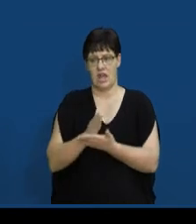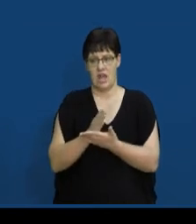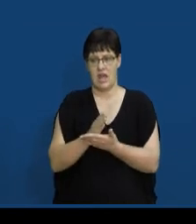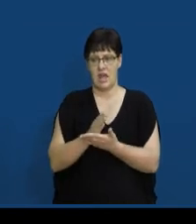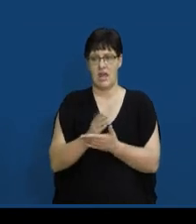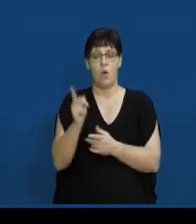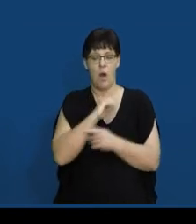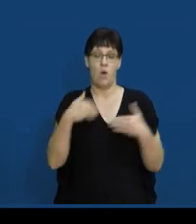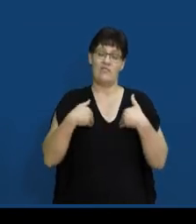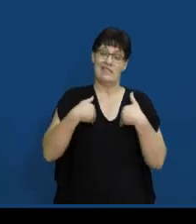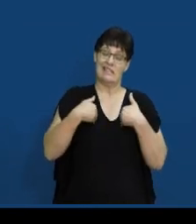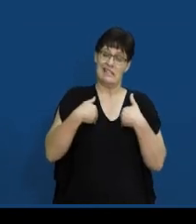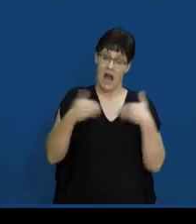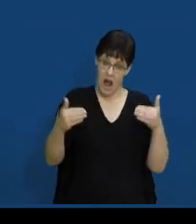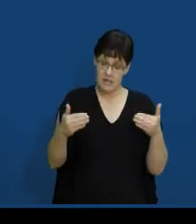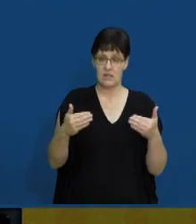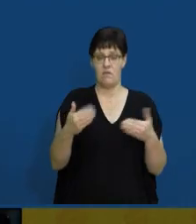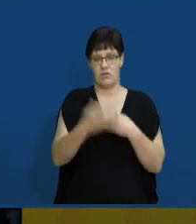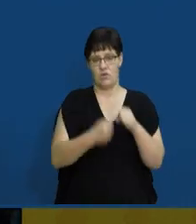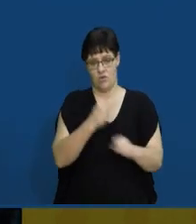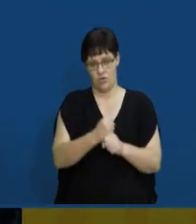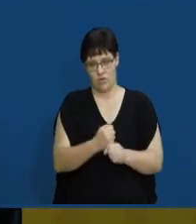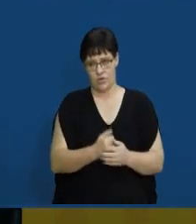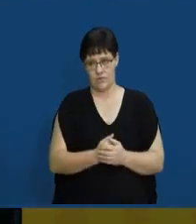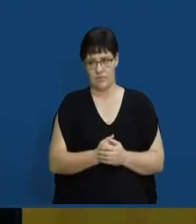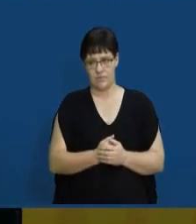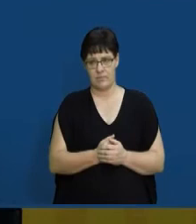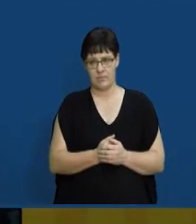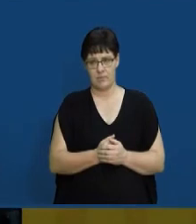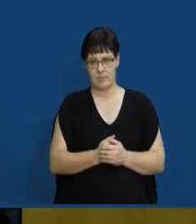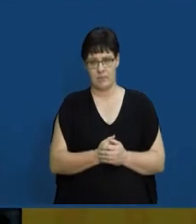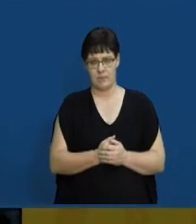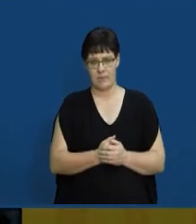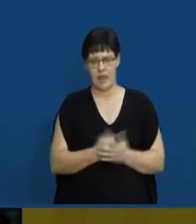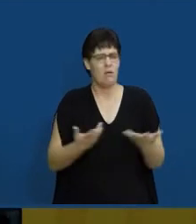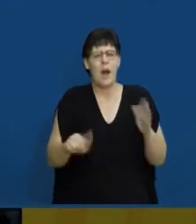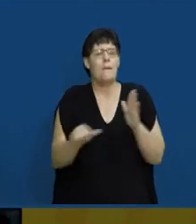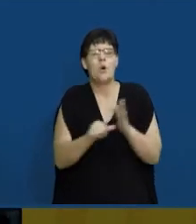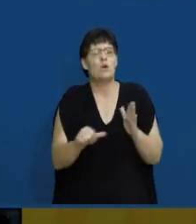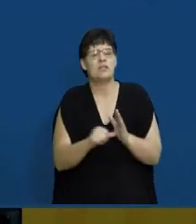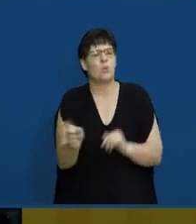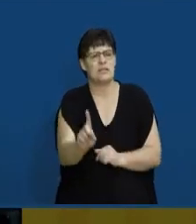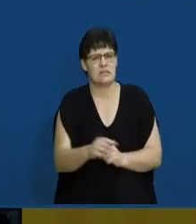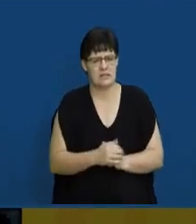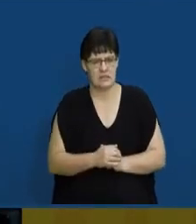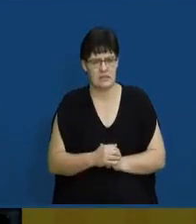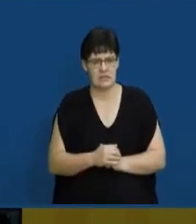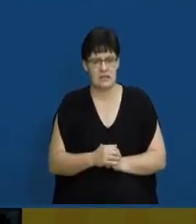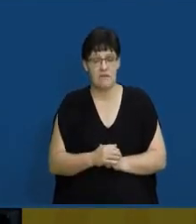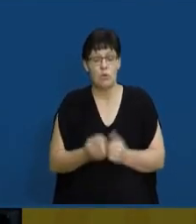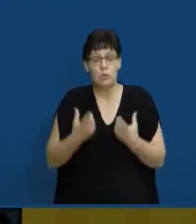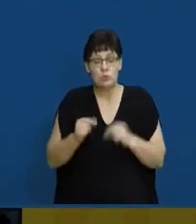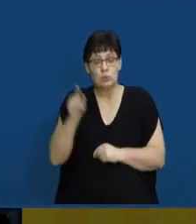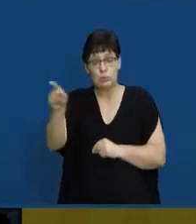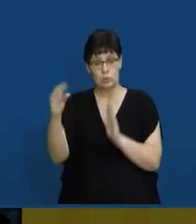the beginning of the year. Okay, guys, what is important is when you are doing this